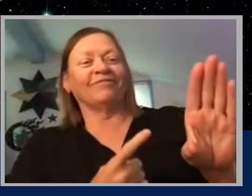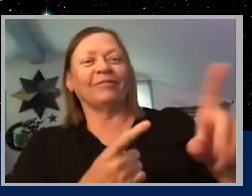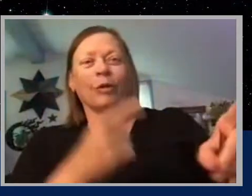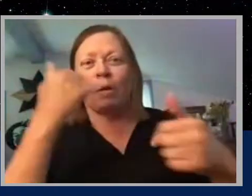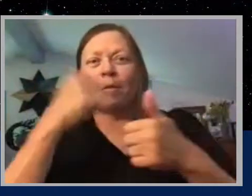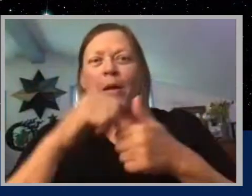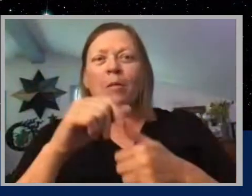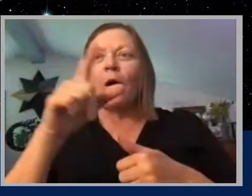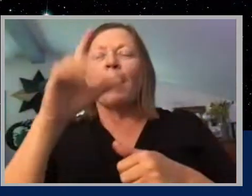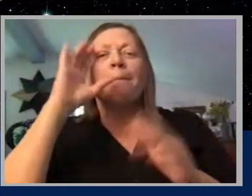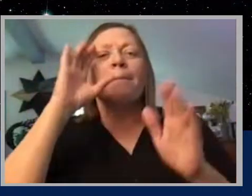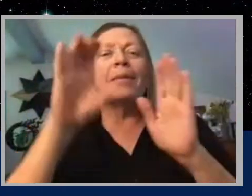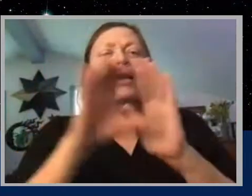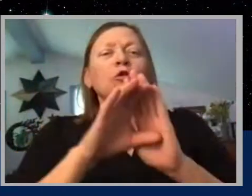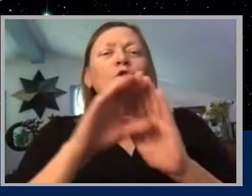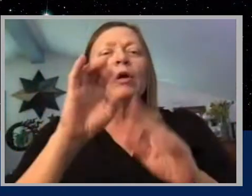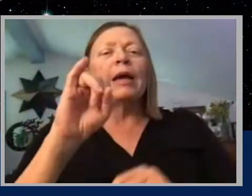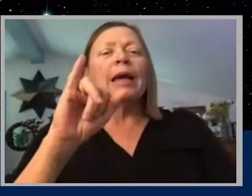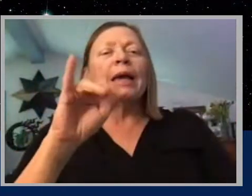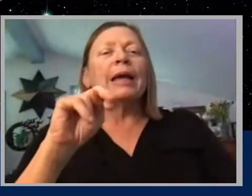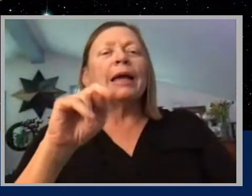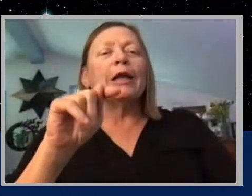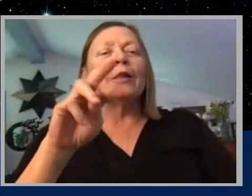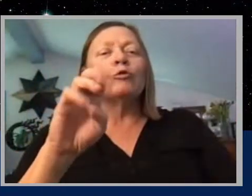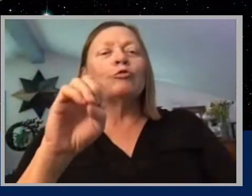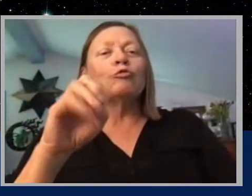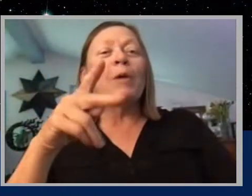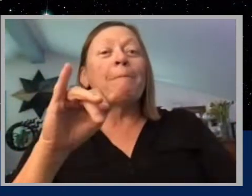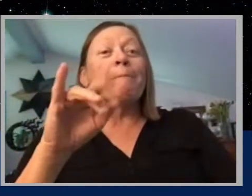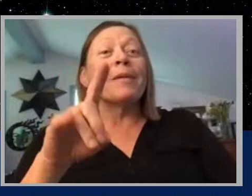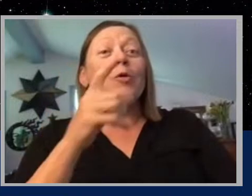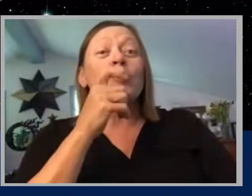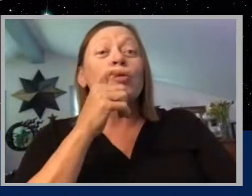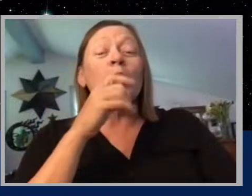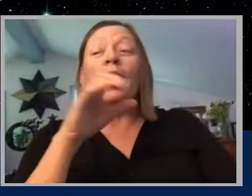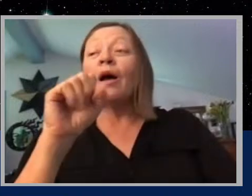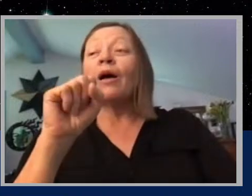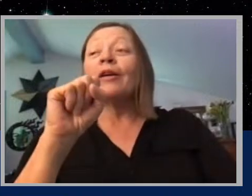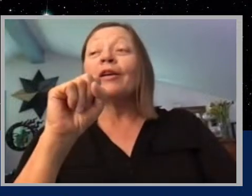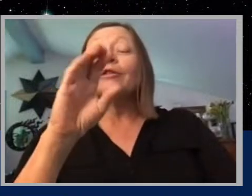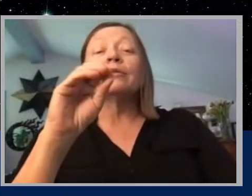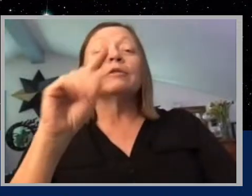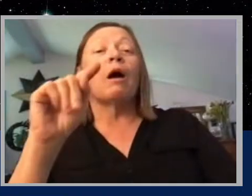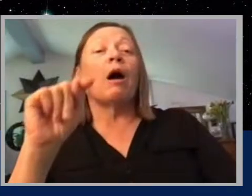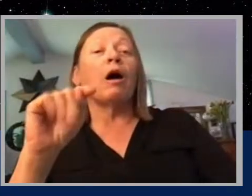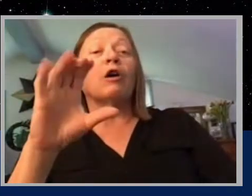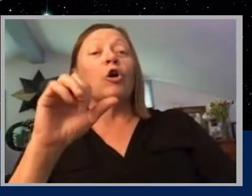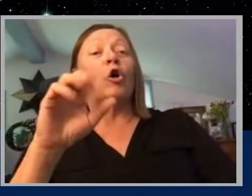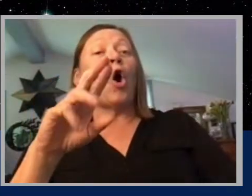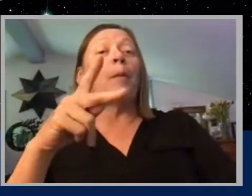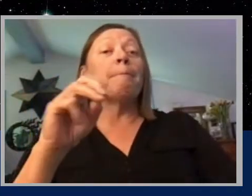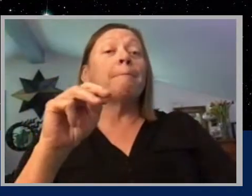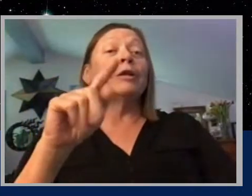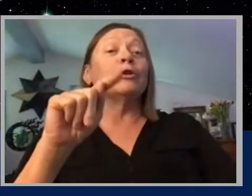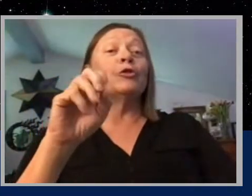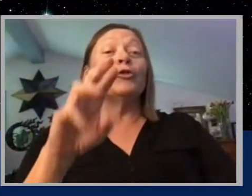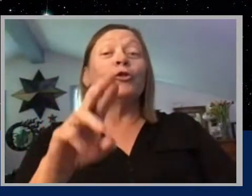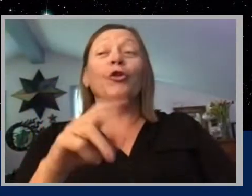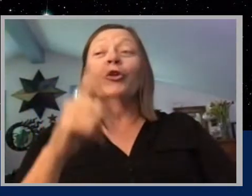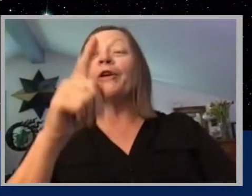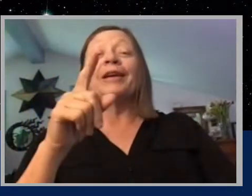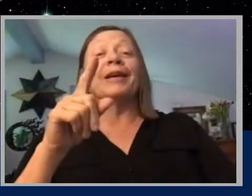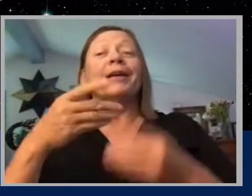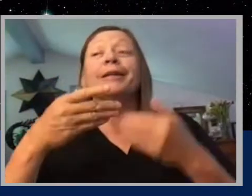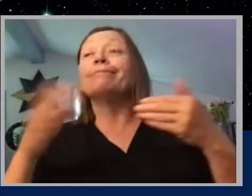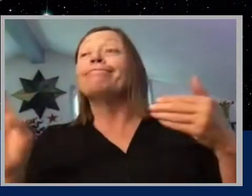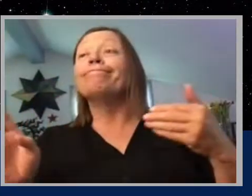Carpenter coming off, he literally was just kind of like, hanging out, and they brought him in and he's off the helicopter just walking around on our flight deck.